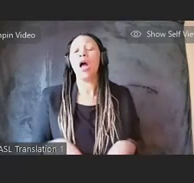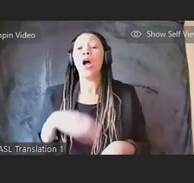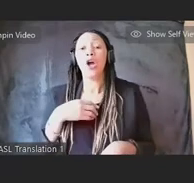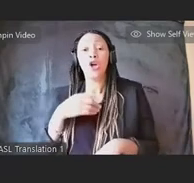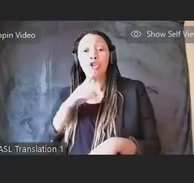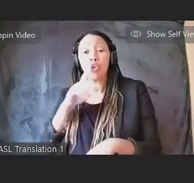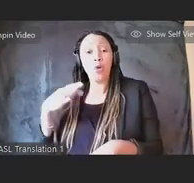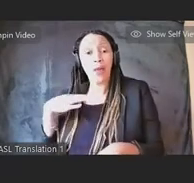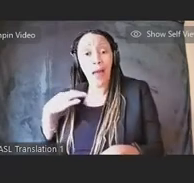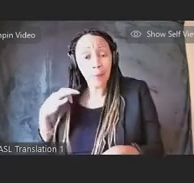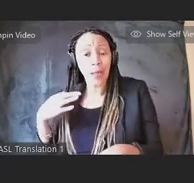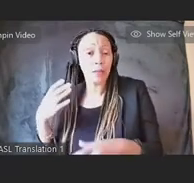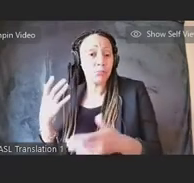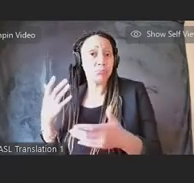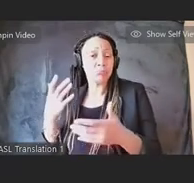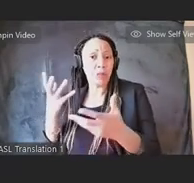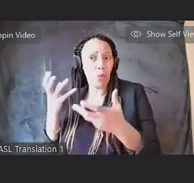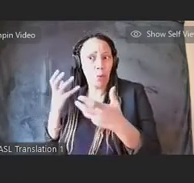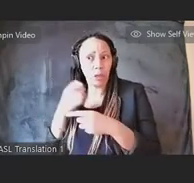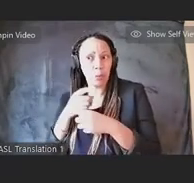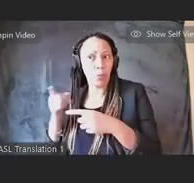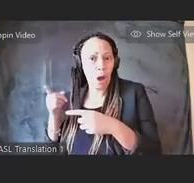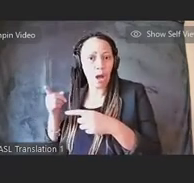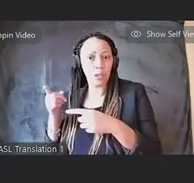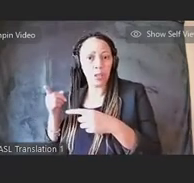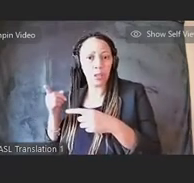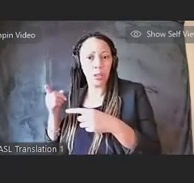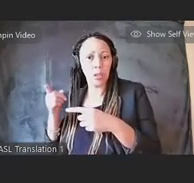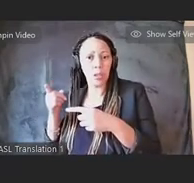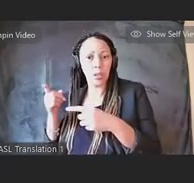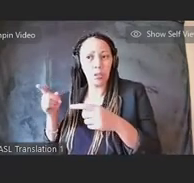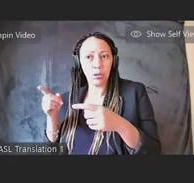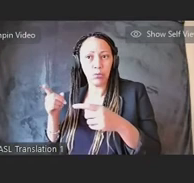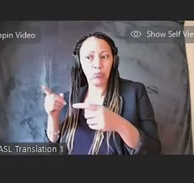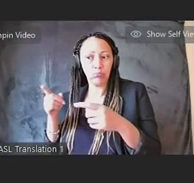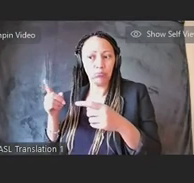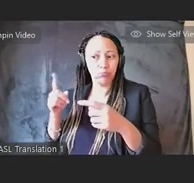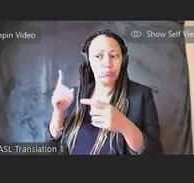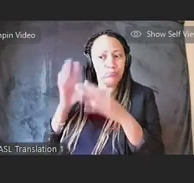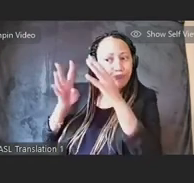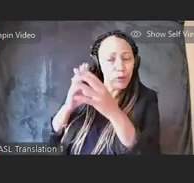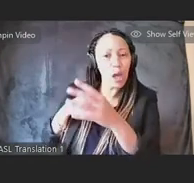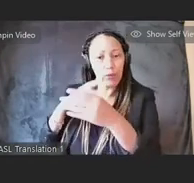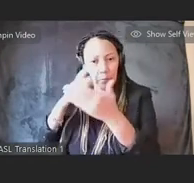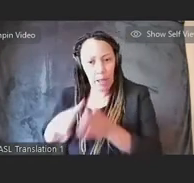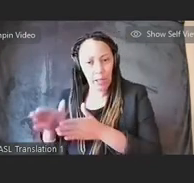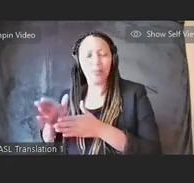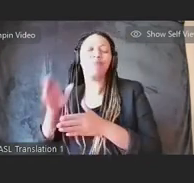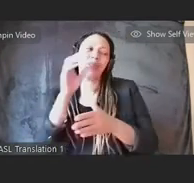intention to be the ones to realize, yeah, these plans. Yes, that is their, okay, desire.